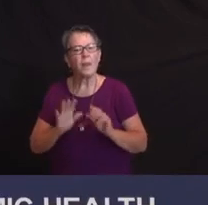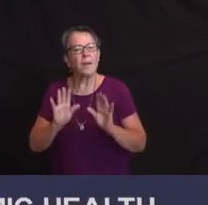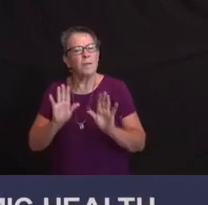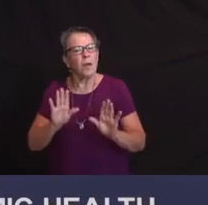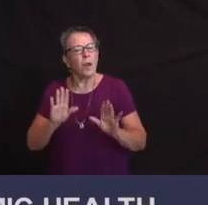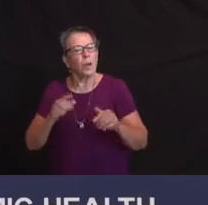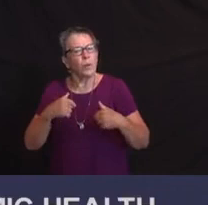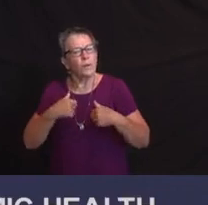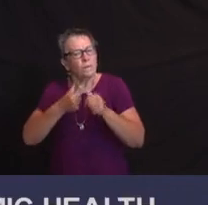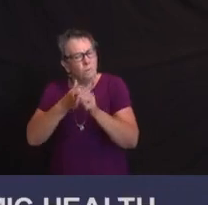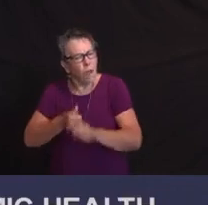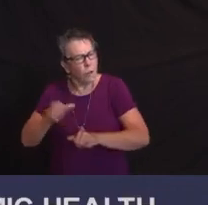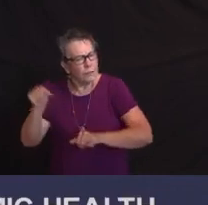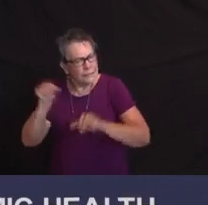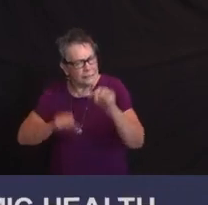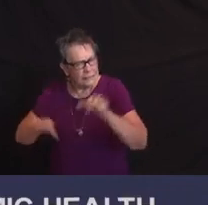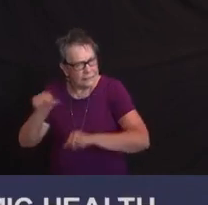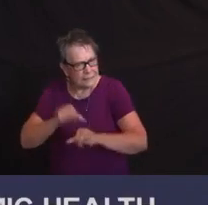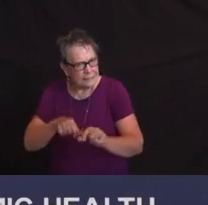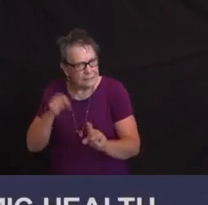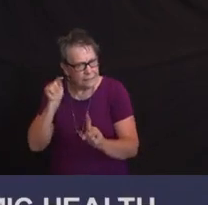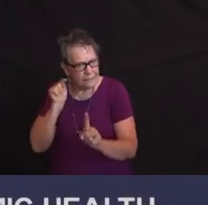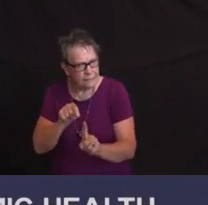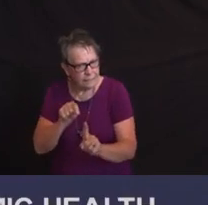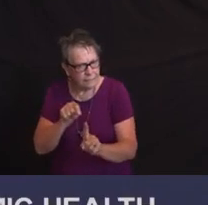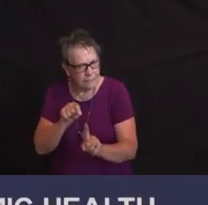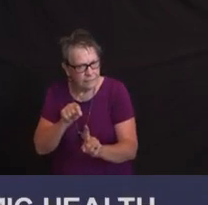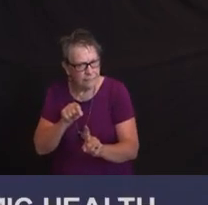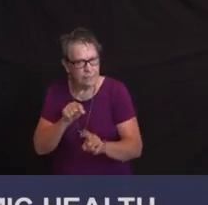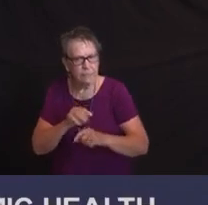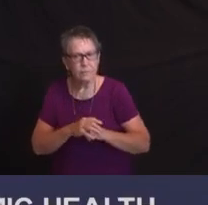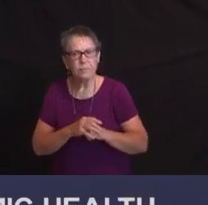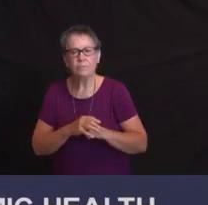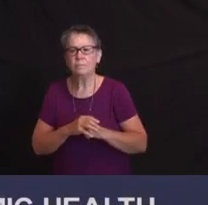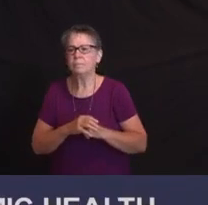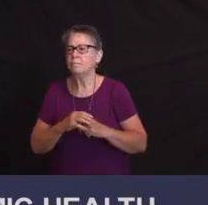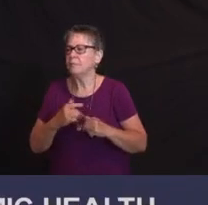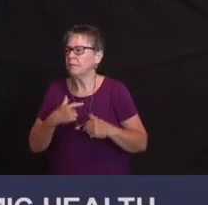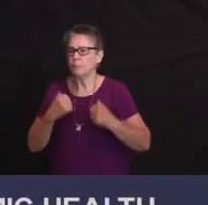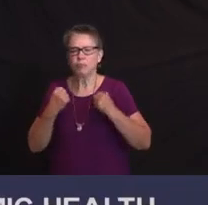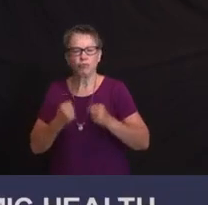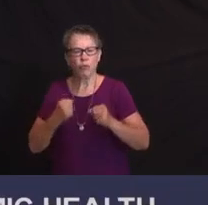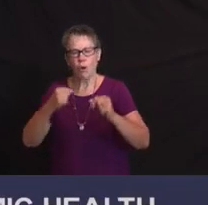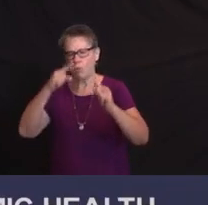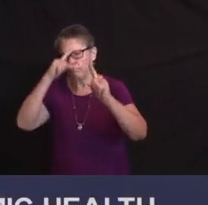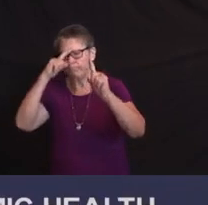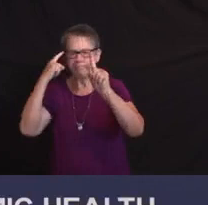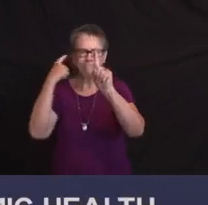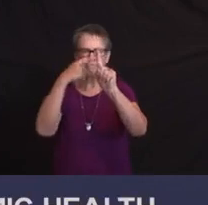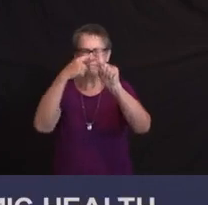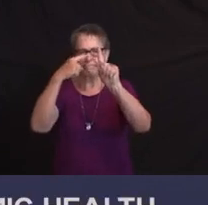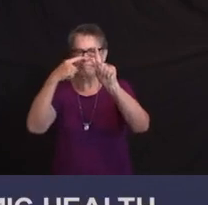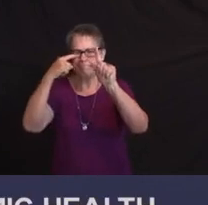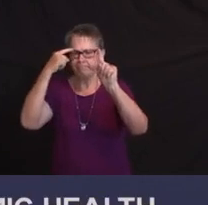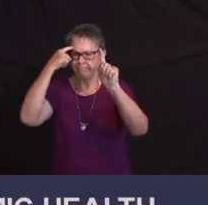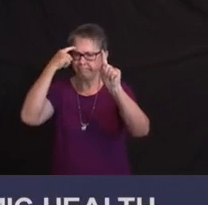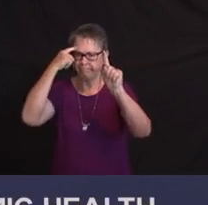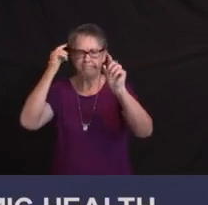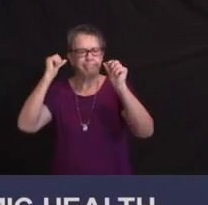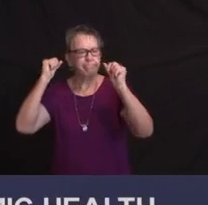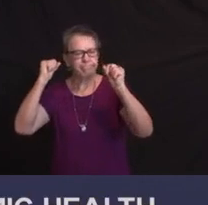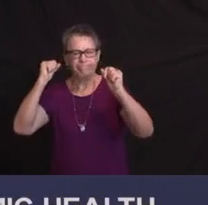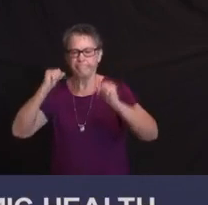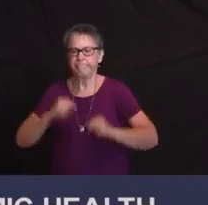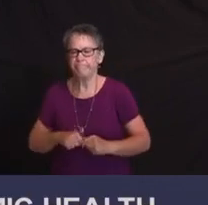so. I continue to be very optimistic that if we do that, we're going to have a better days sooner than later. We've already come a long